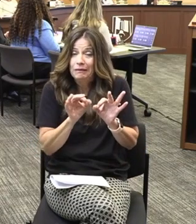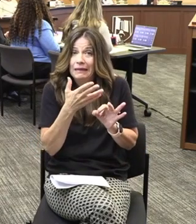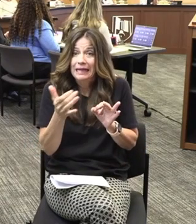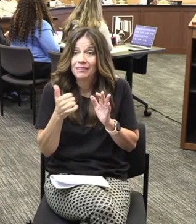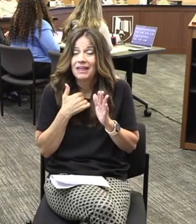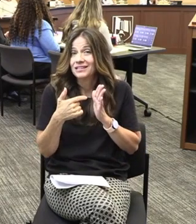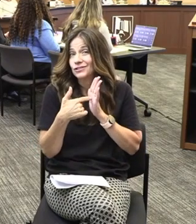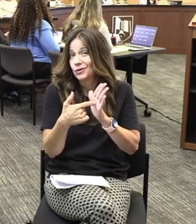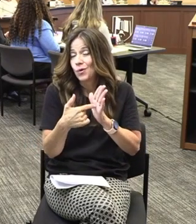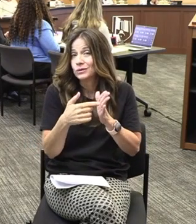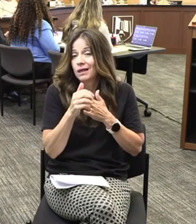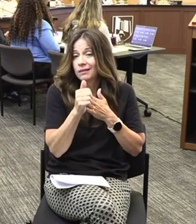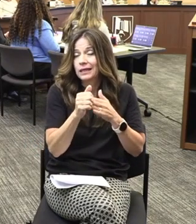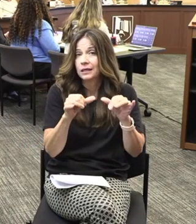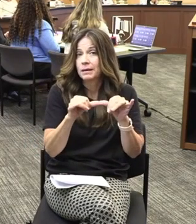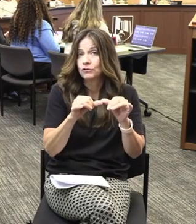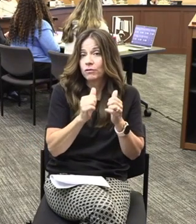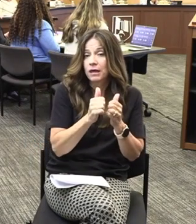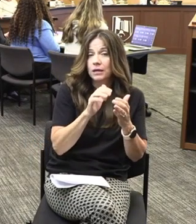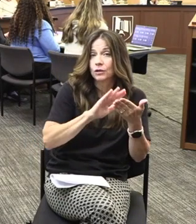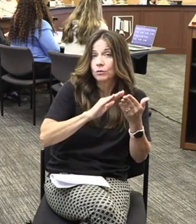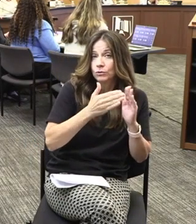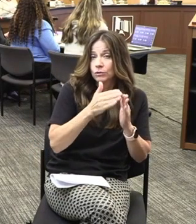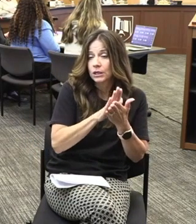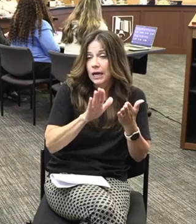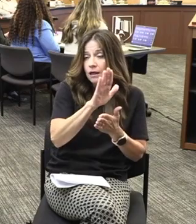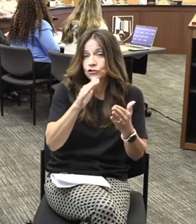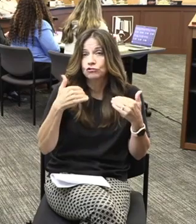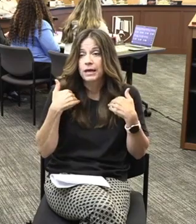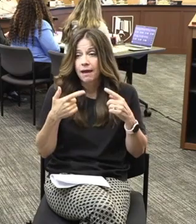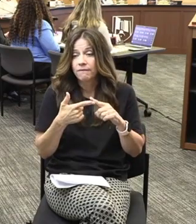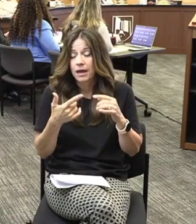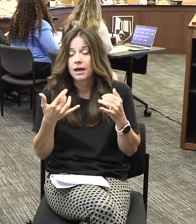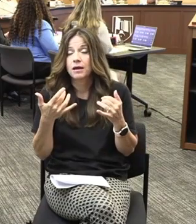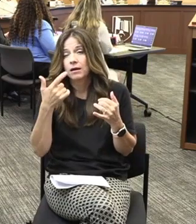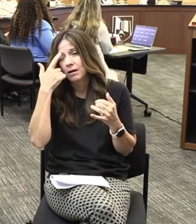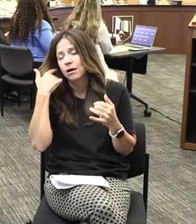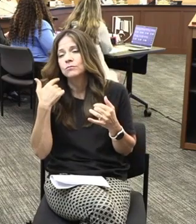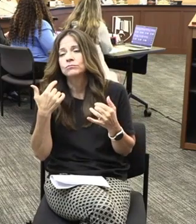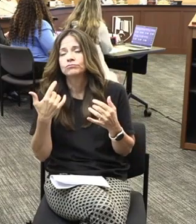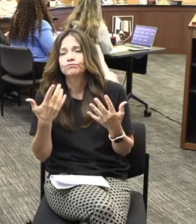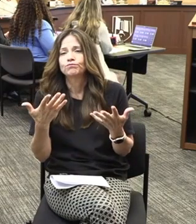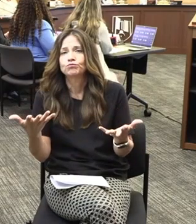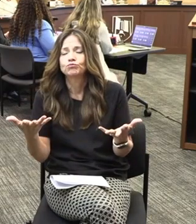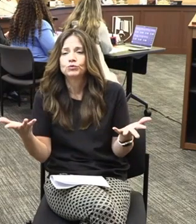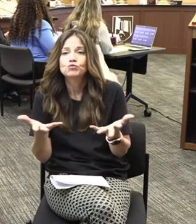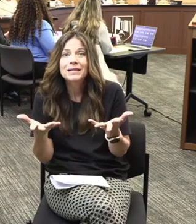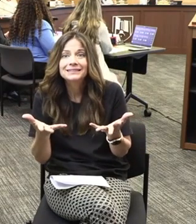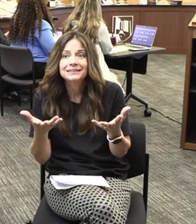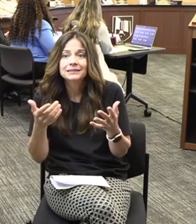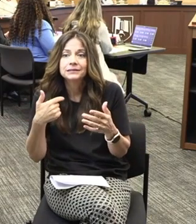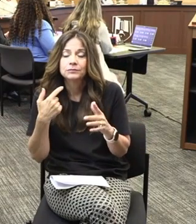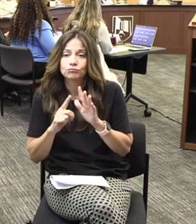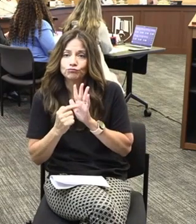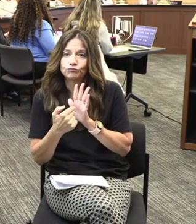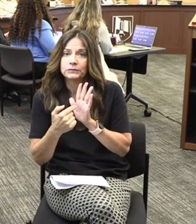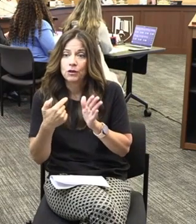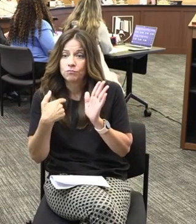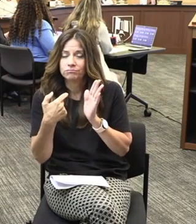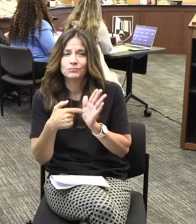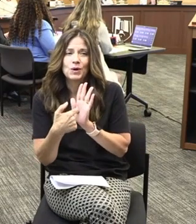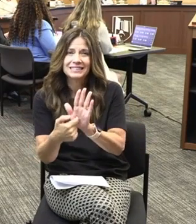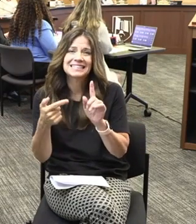leading measure where community colleges have a presence in our local high schools, not having them come to